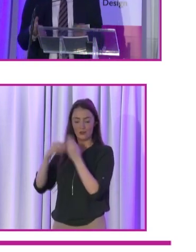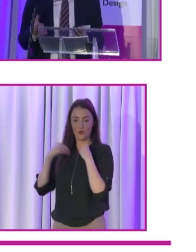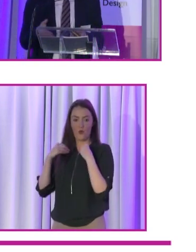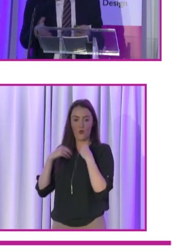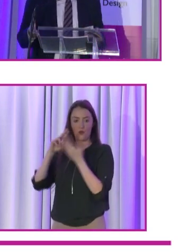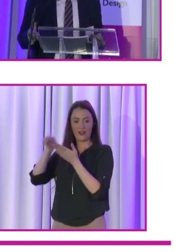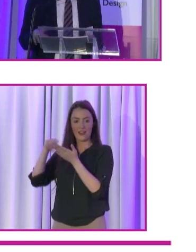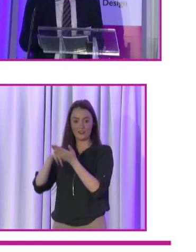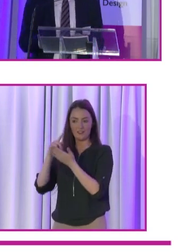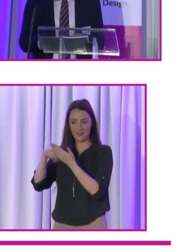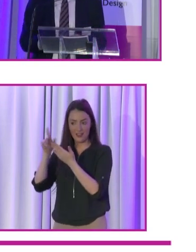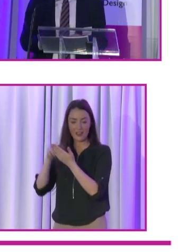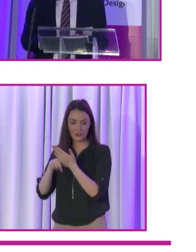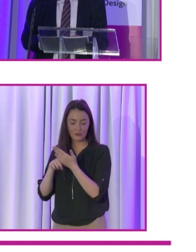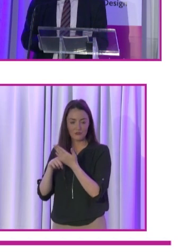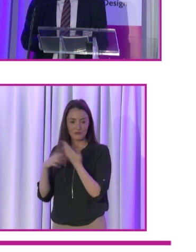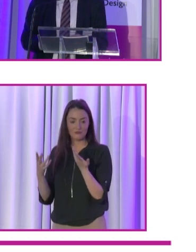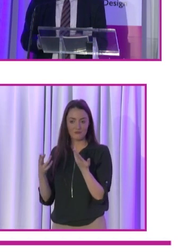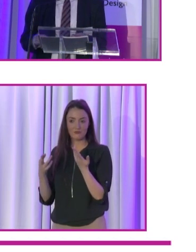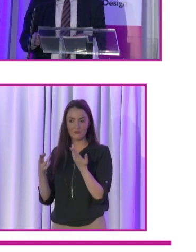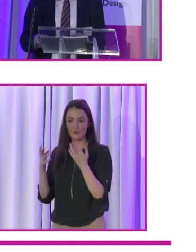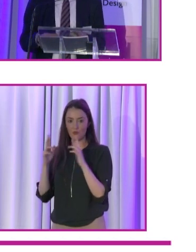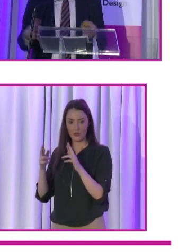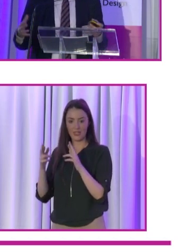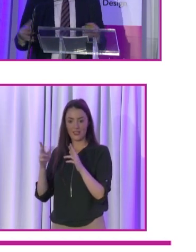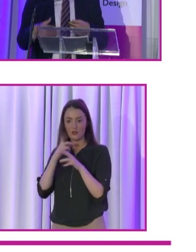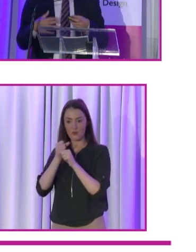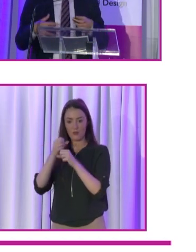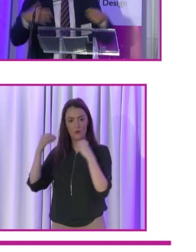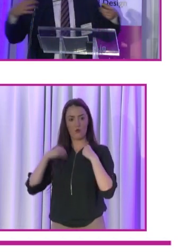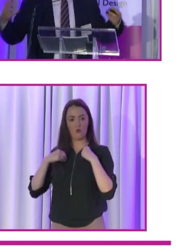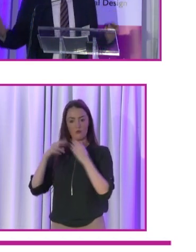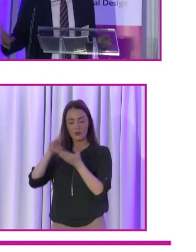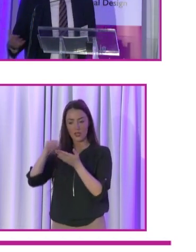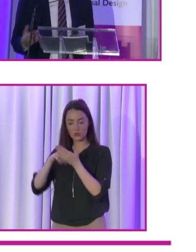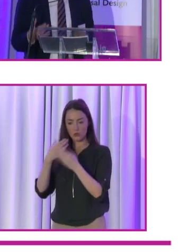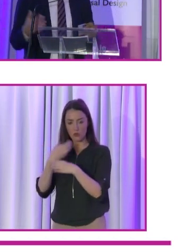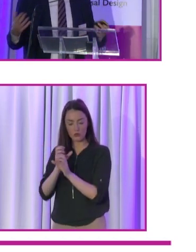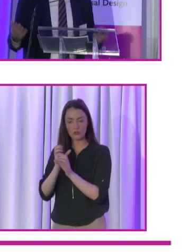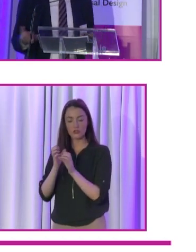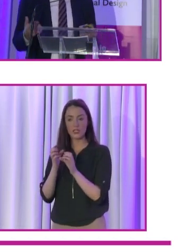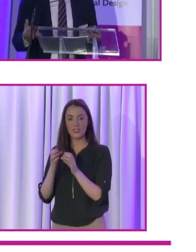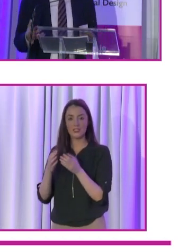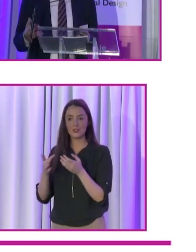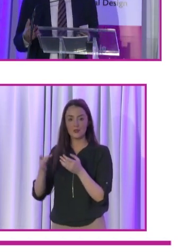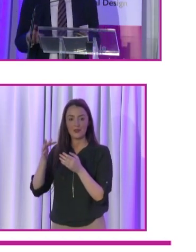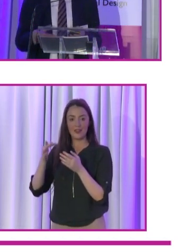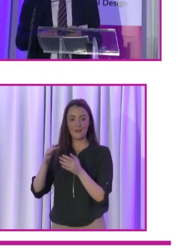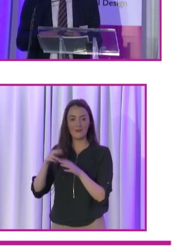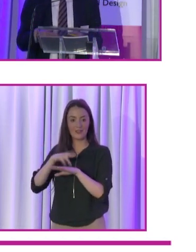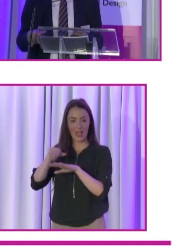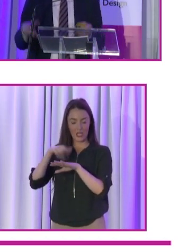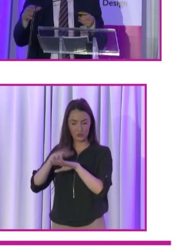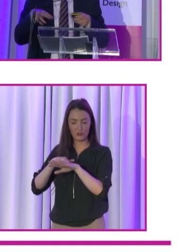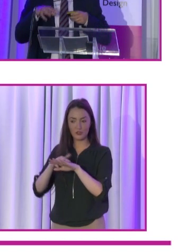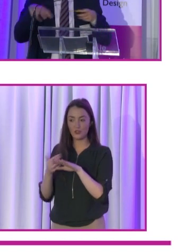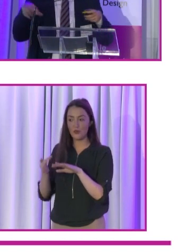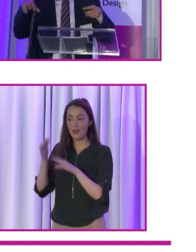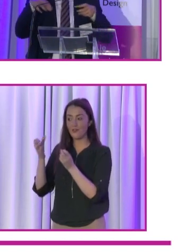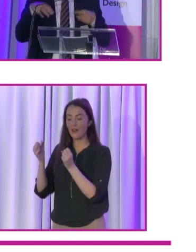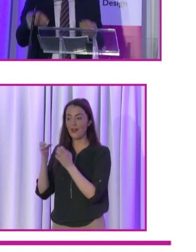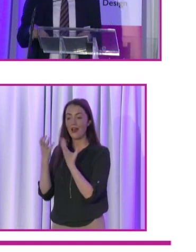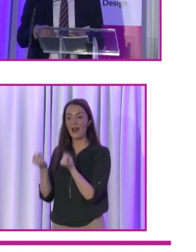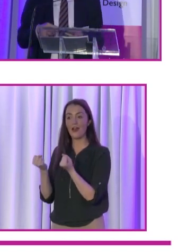a very much, you know, national competence. And obviously, even if we have a European Parliament election, in reality, we